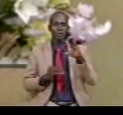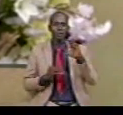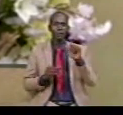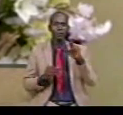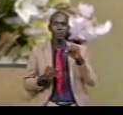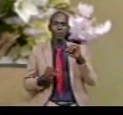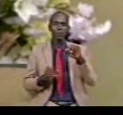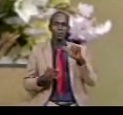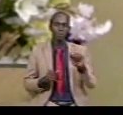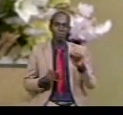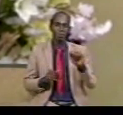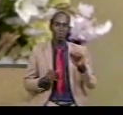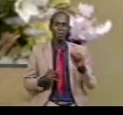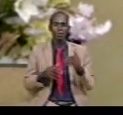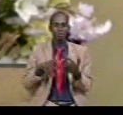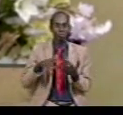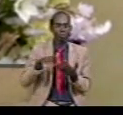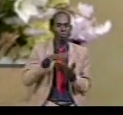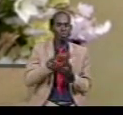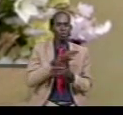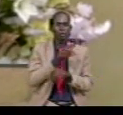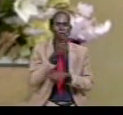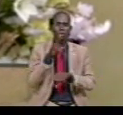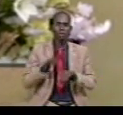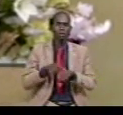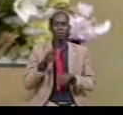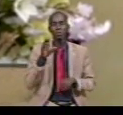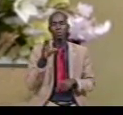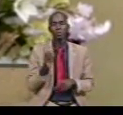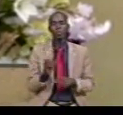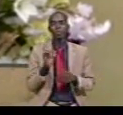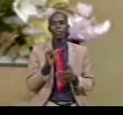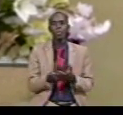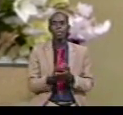those nations that are graciously